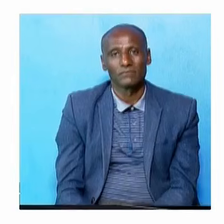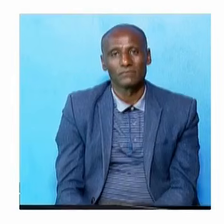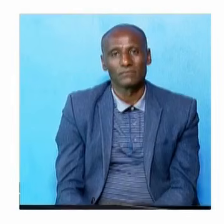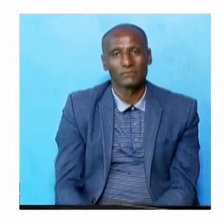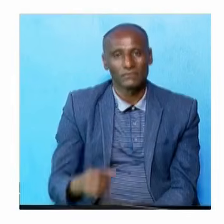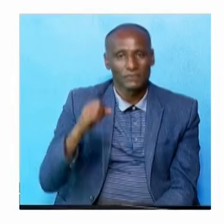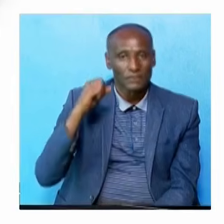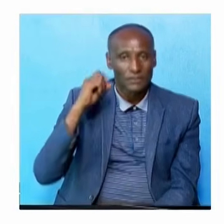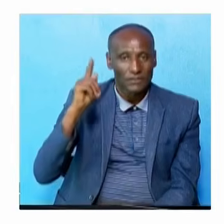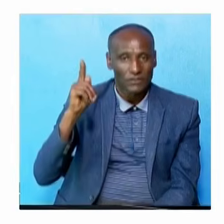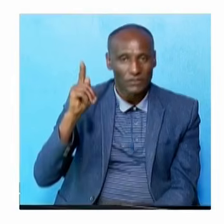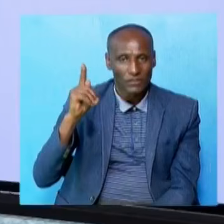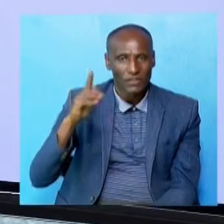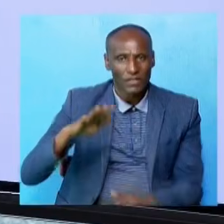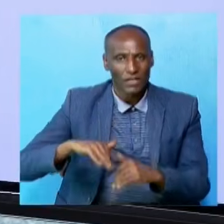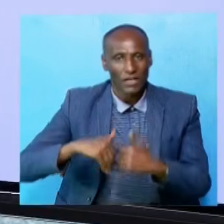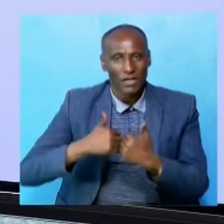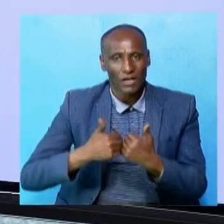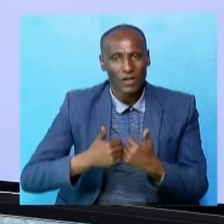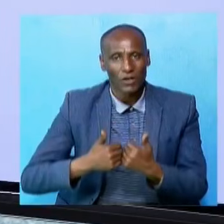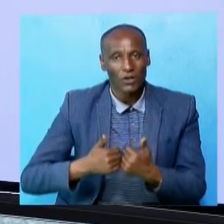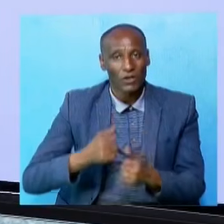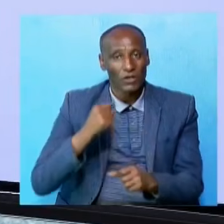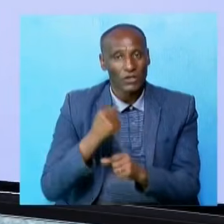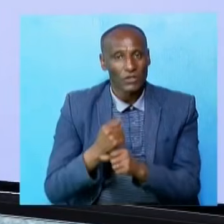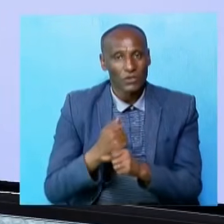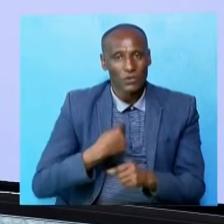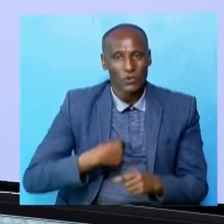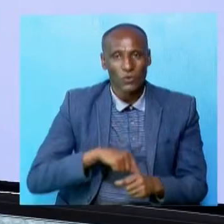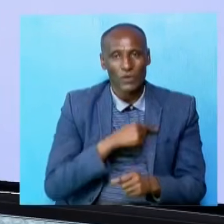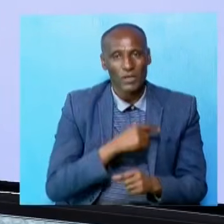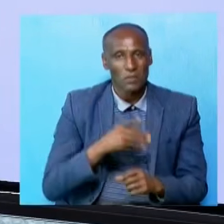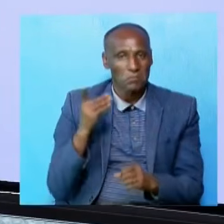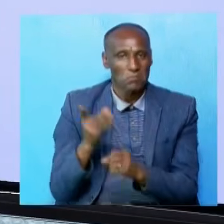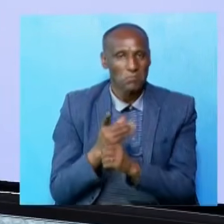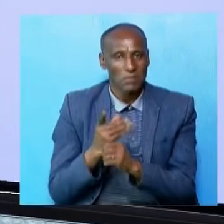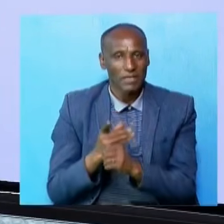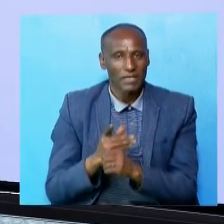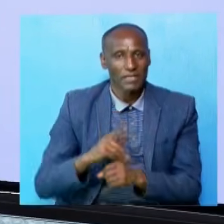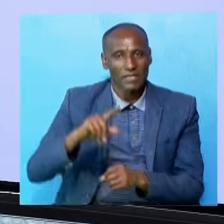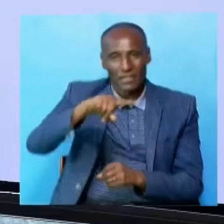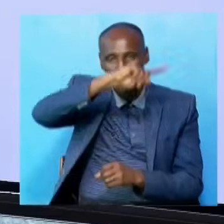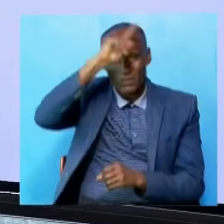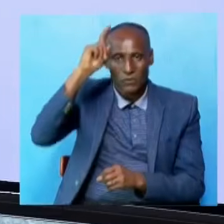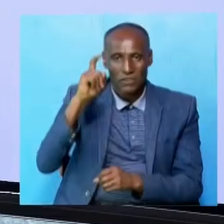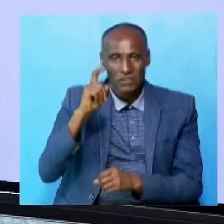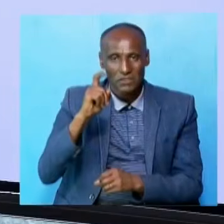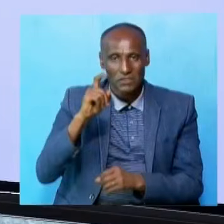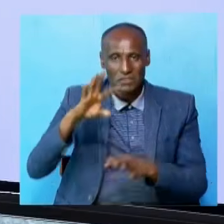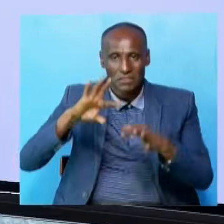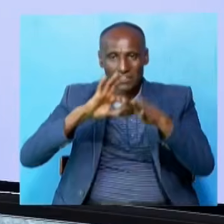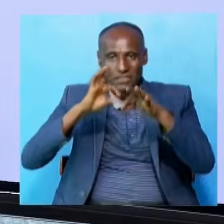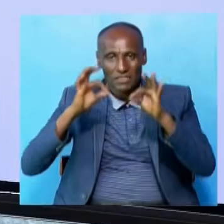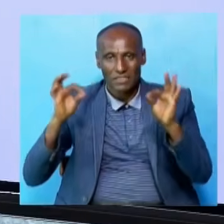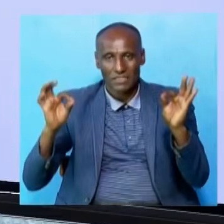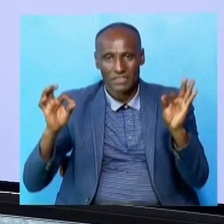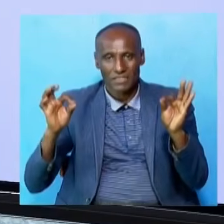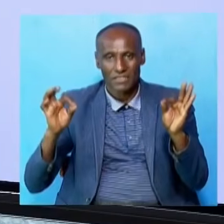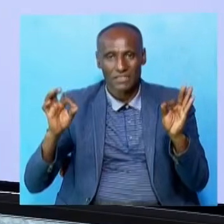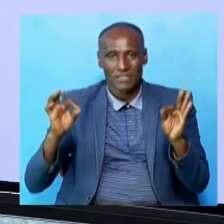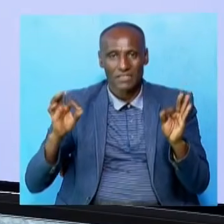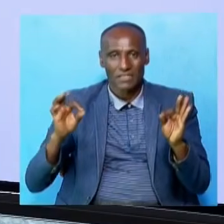Okay, how do we make interrogative or question sentences? That's up to you to bring the form. I will give you